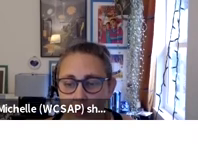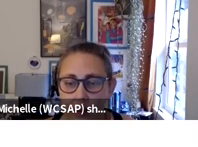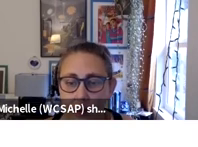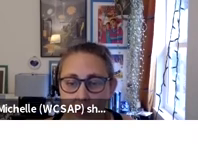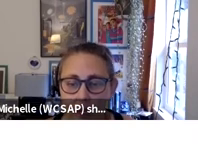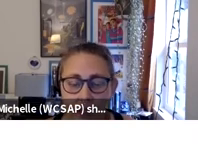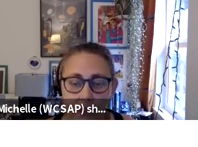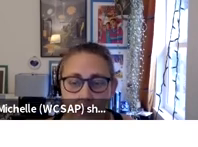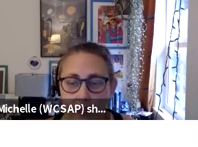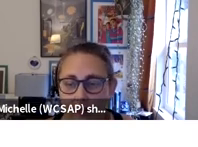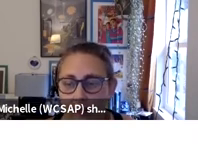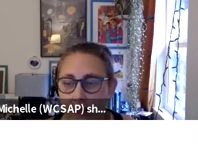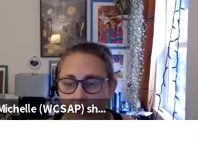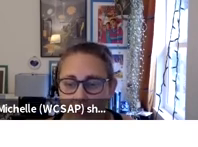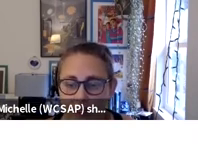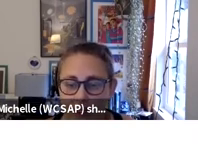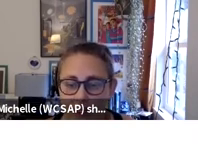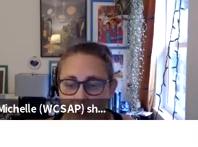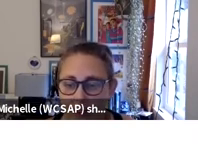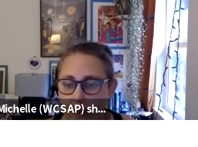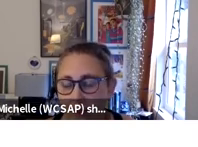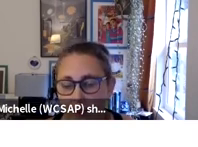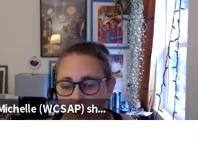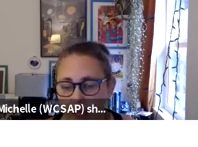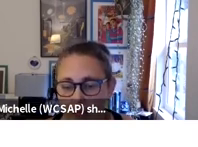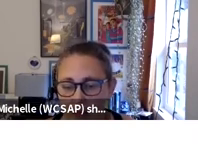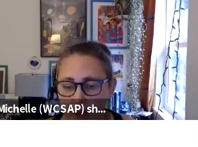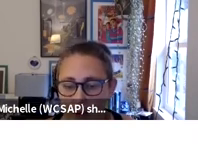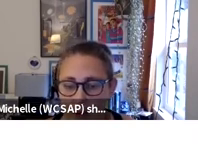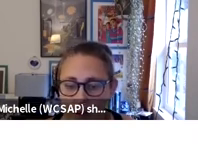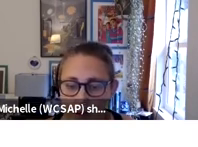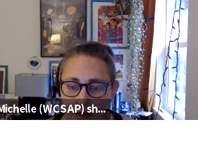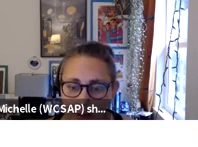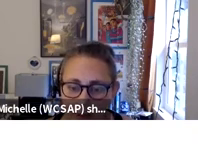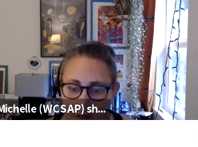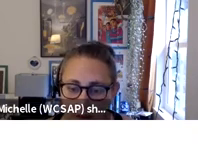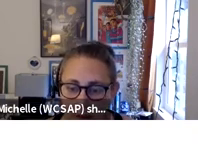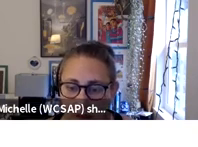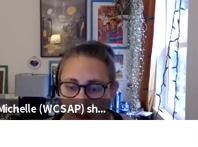Focus on immigrant women, ESL classes, and naturalization services. Very cool. Thank you for that work.